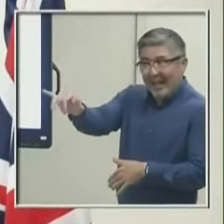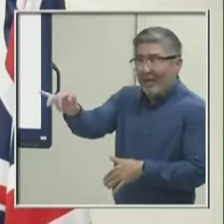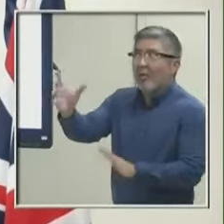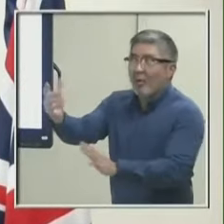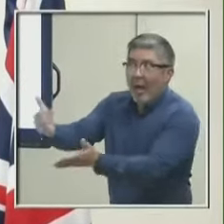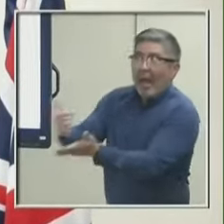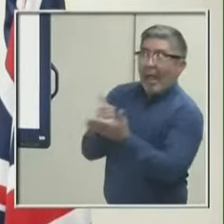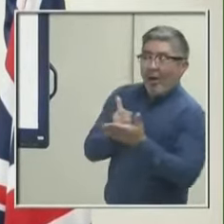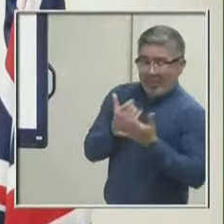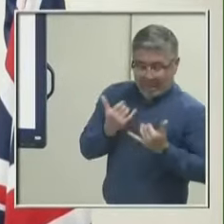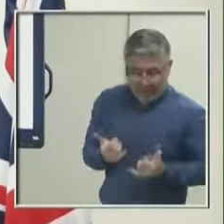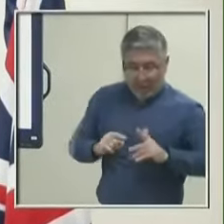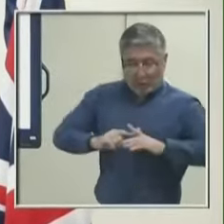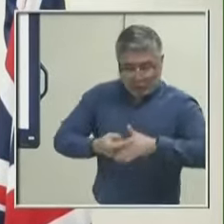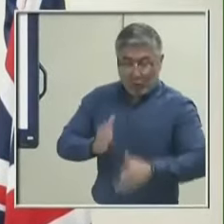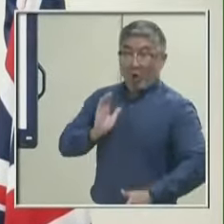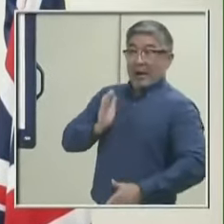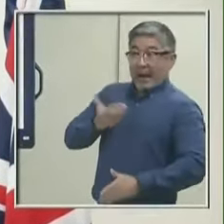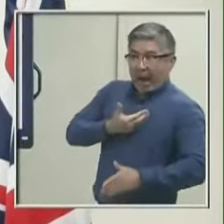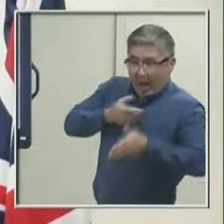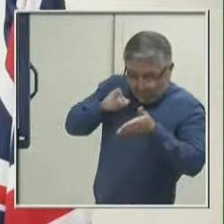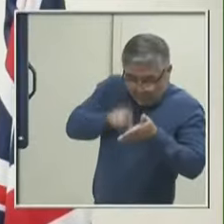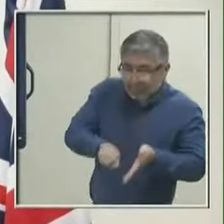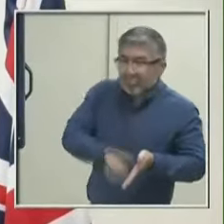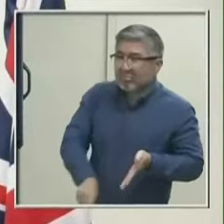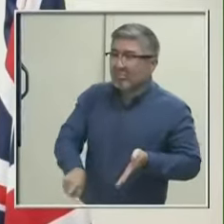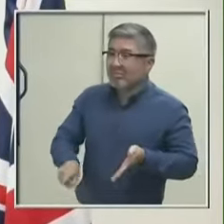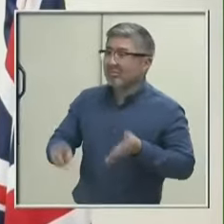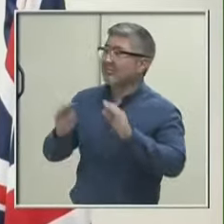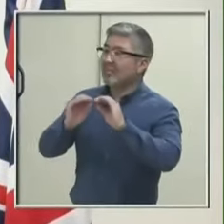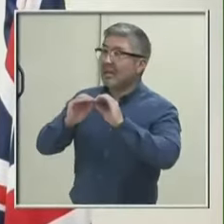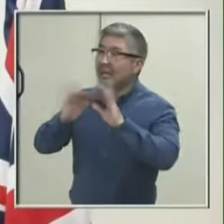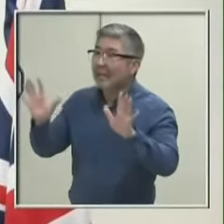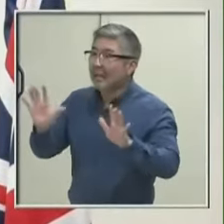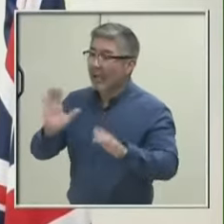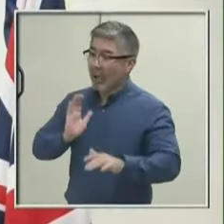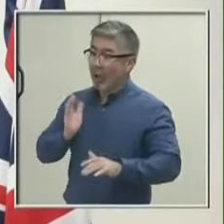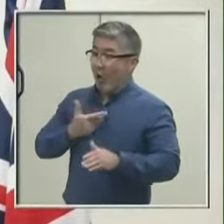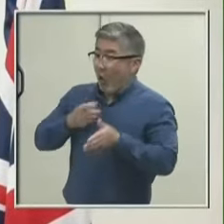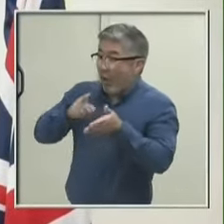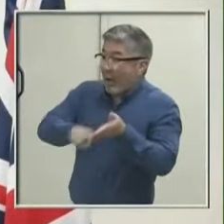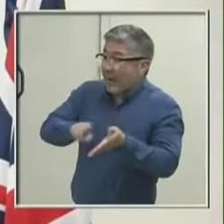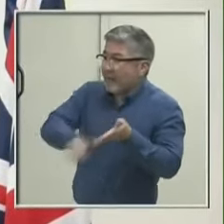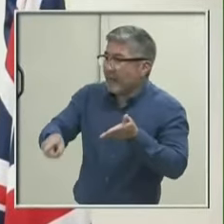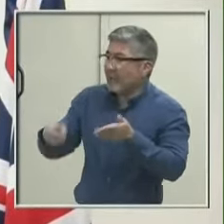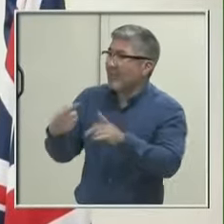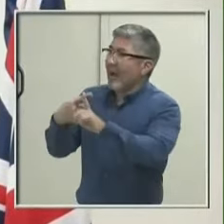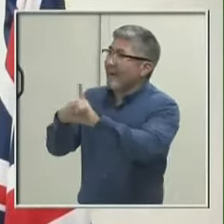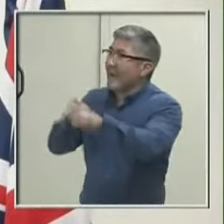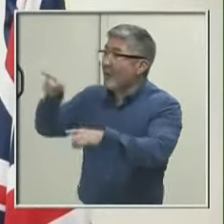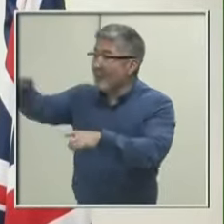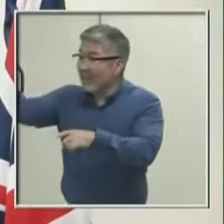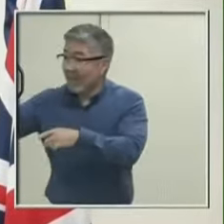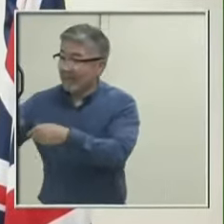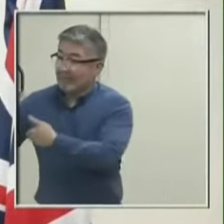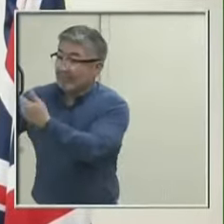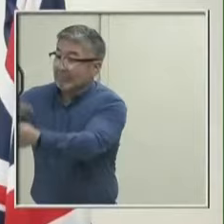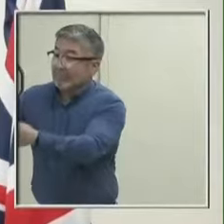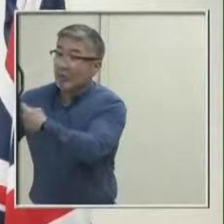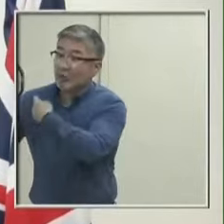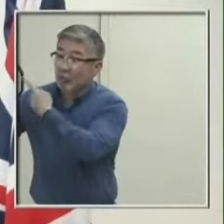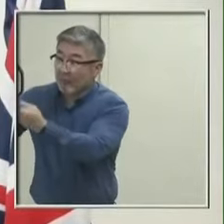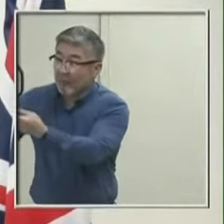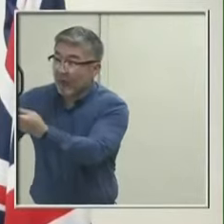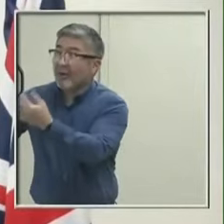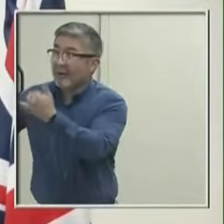Because from the beginning, it was very clear is our investigation will essentially pick up where theirs left off. That's where our expertise